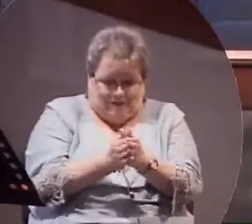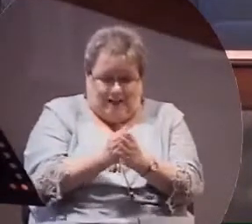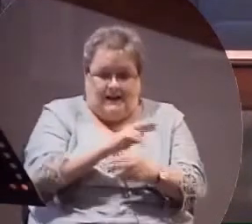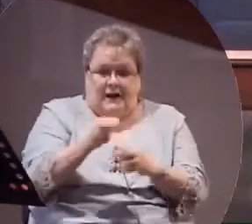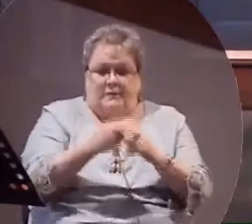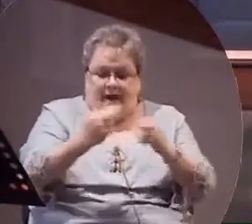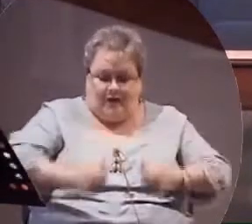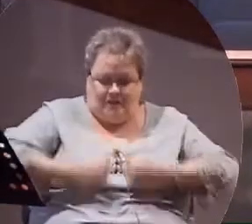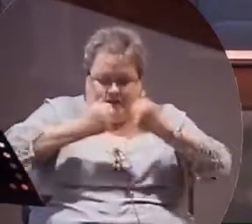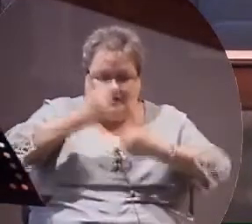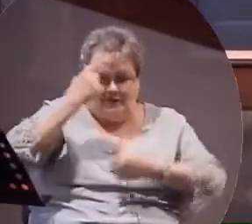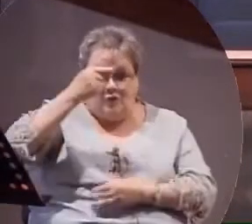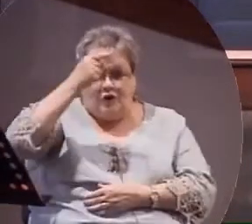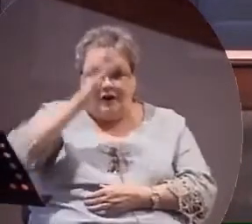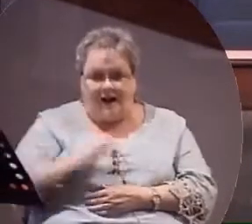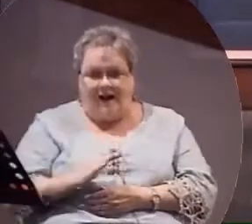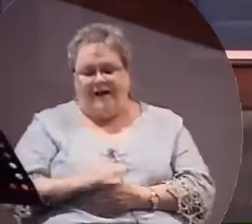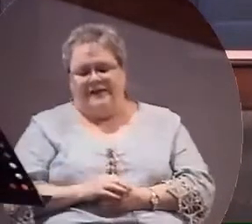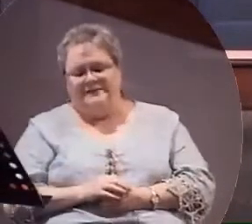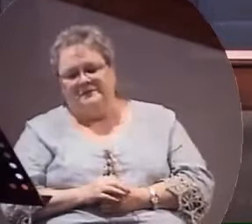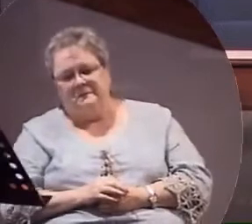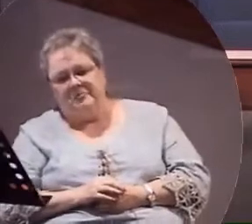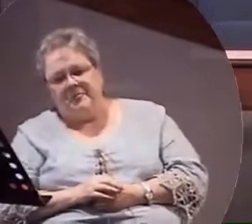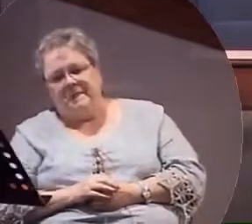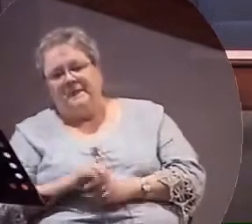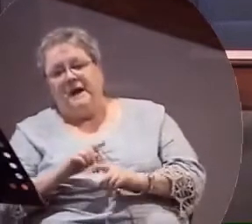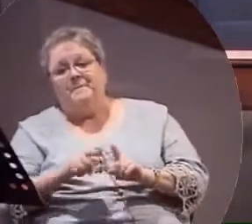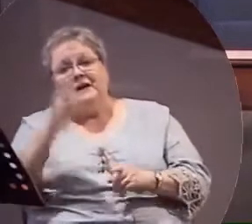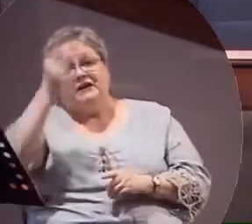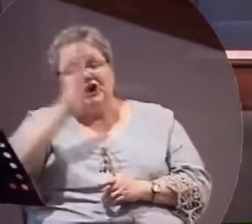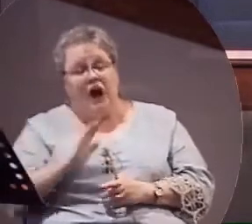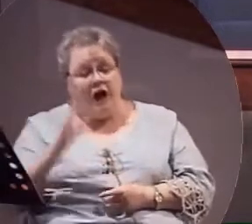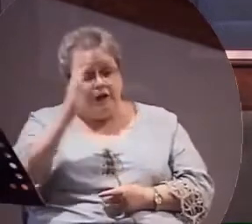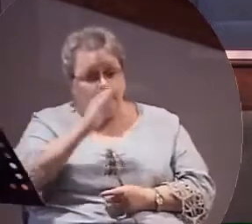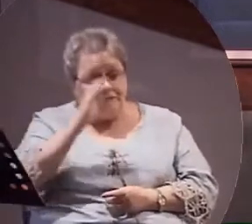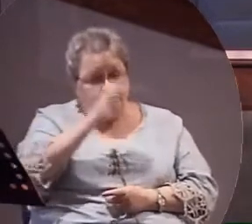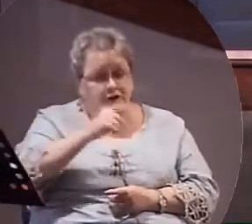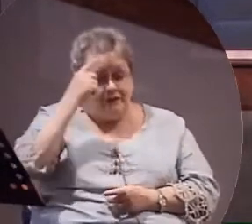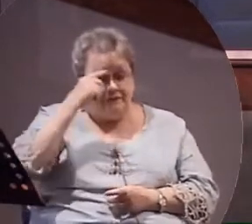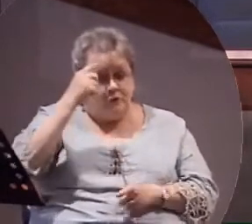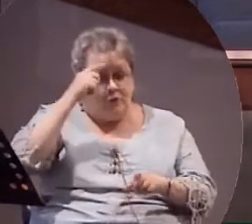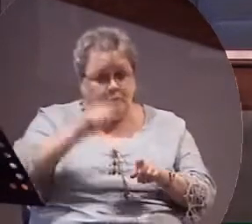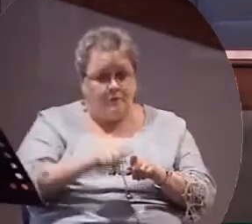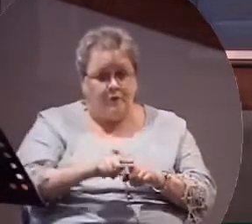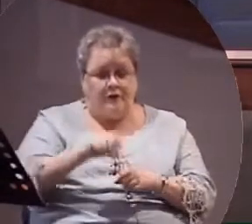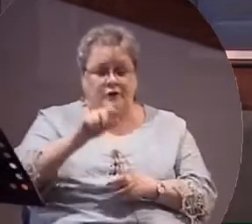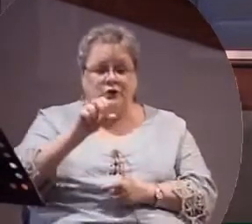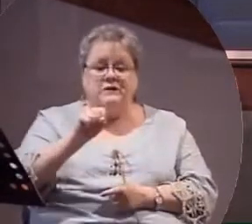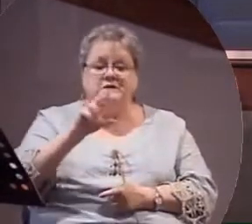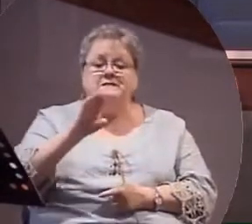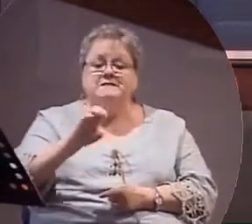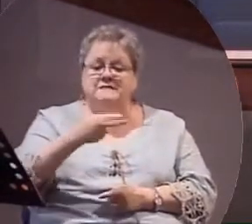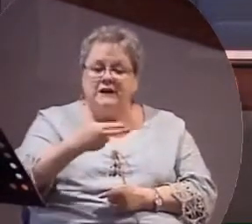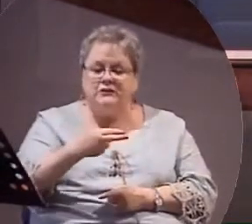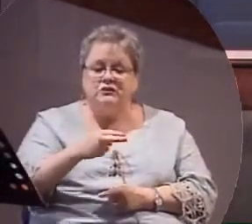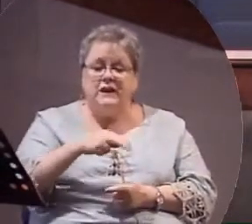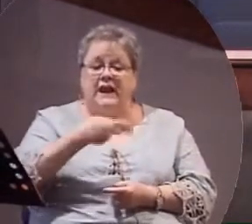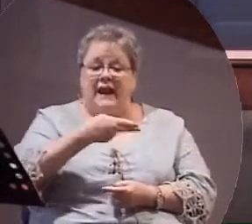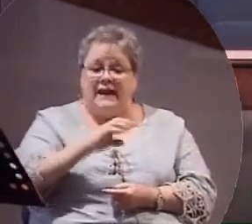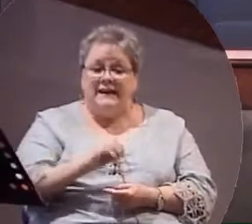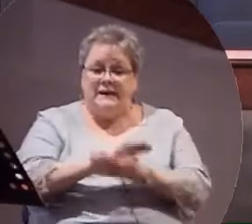God. The Bible said God came looking for old brother Sutch, and he got stirred up